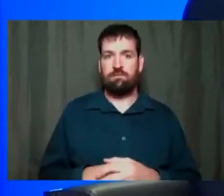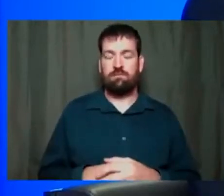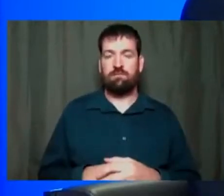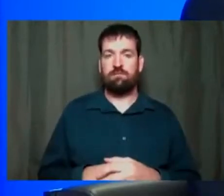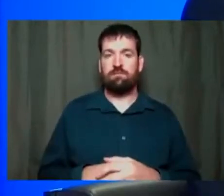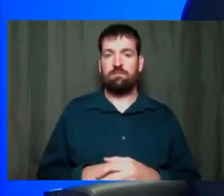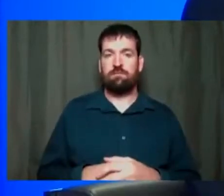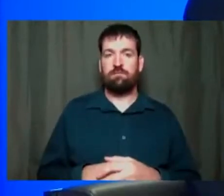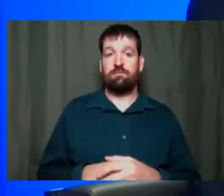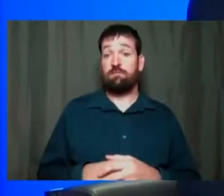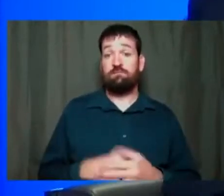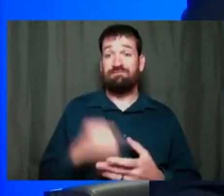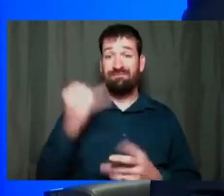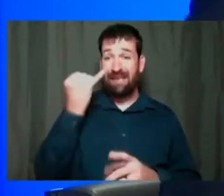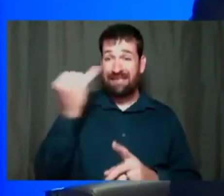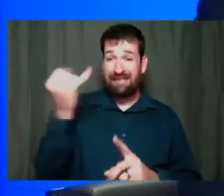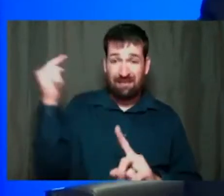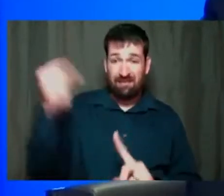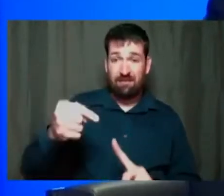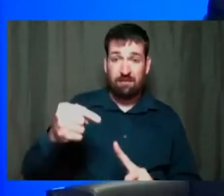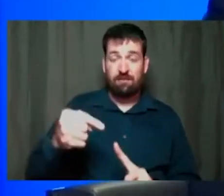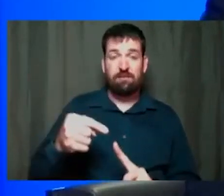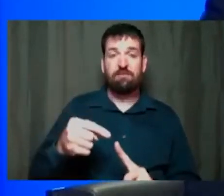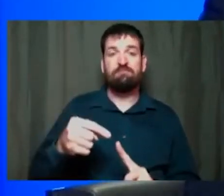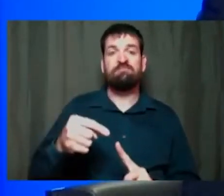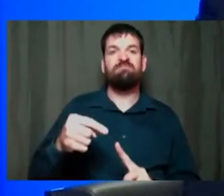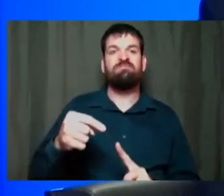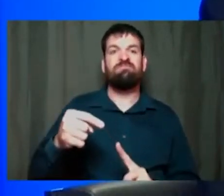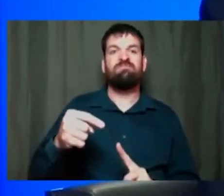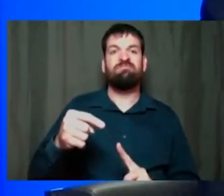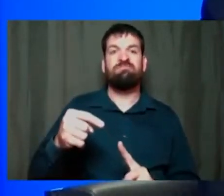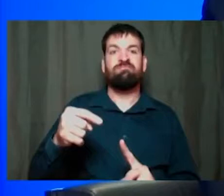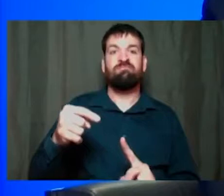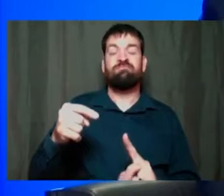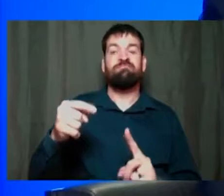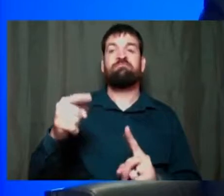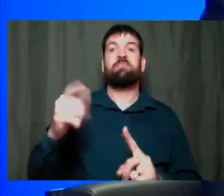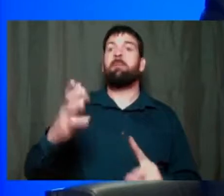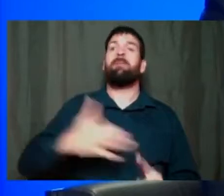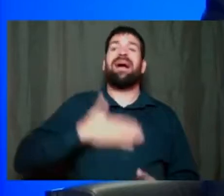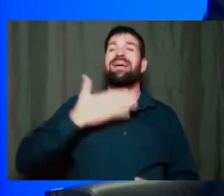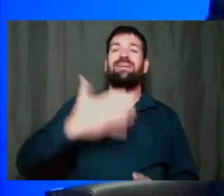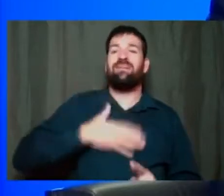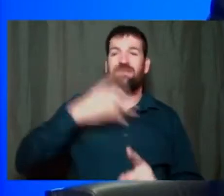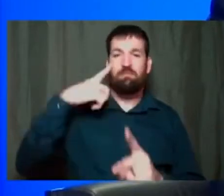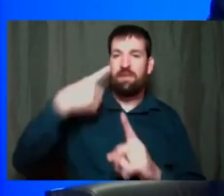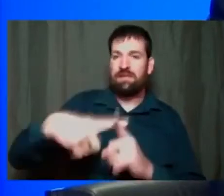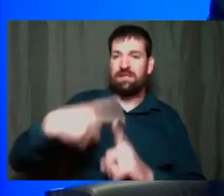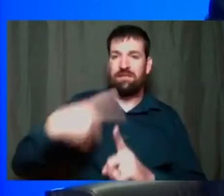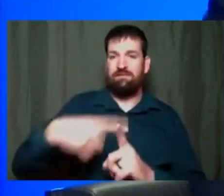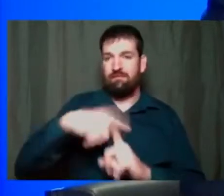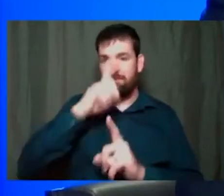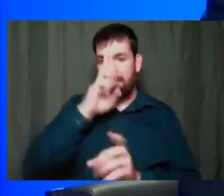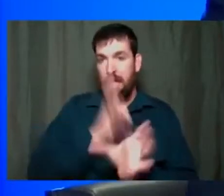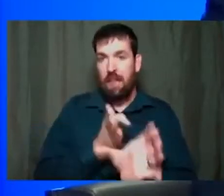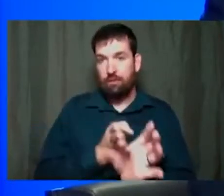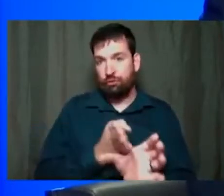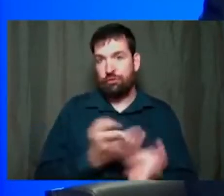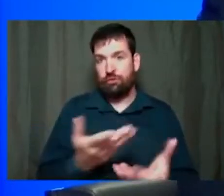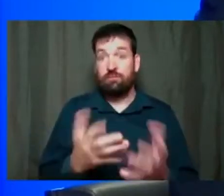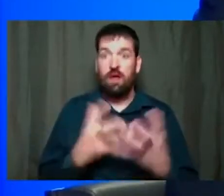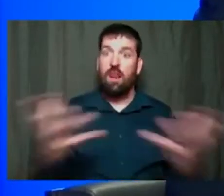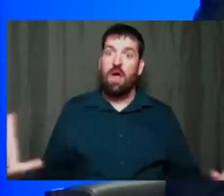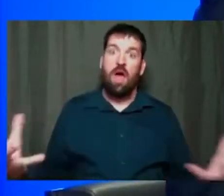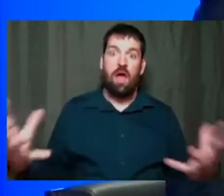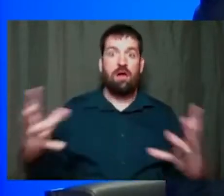here is just an old school throw to positive psychology, which there's a lot of research out there that the more positive